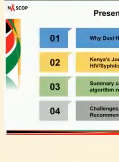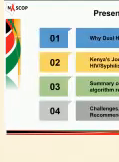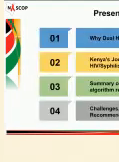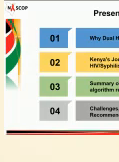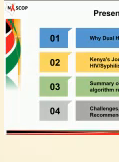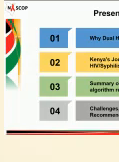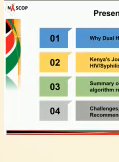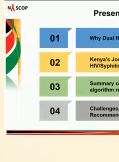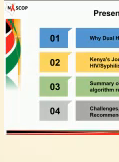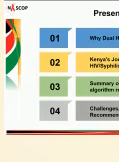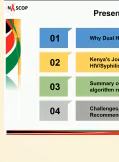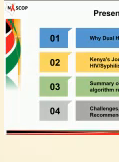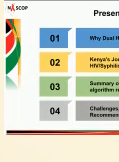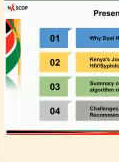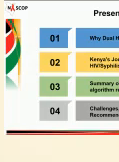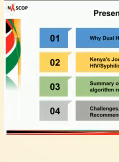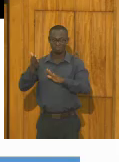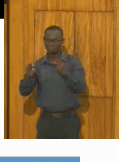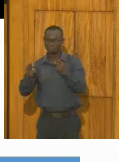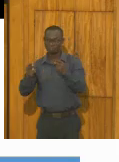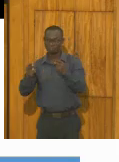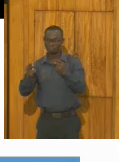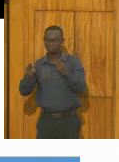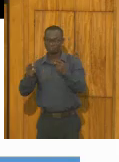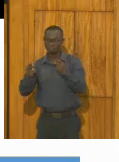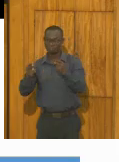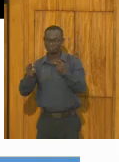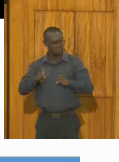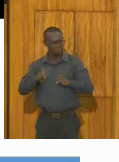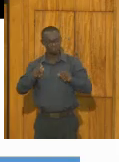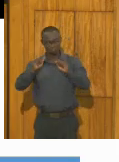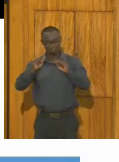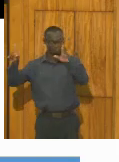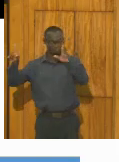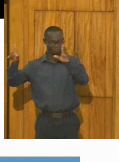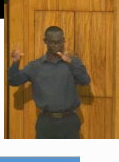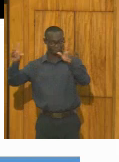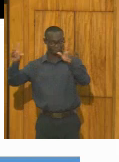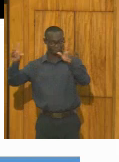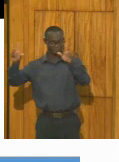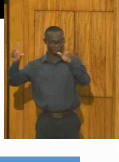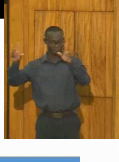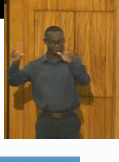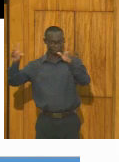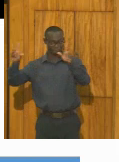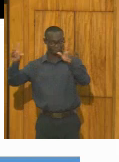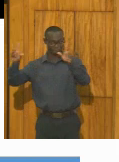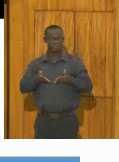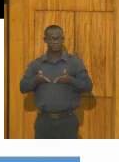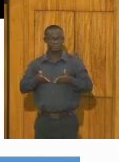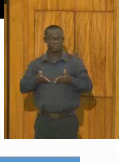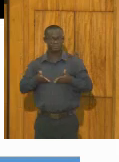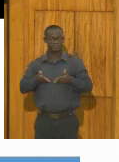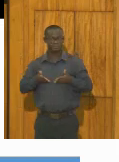dual testing. Of course, I have outlined this. This is the outline of our presentation. Why the 3